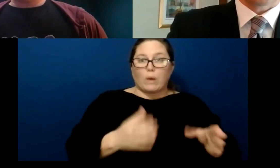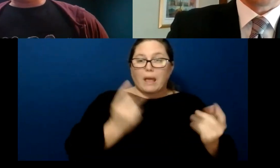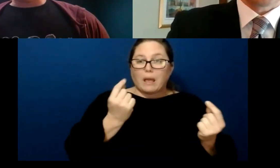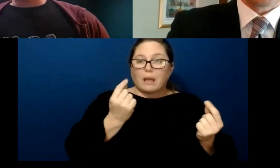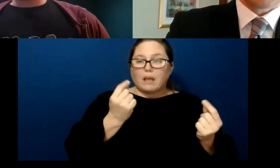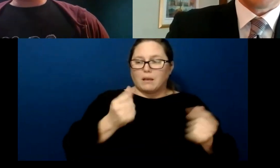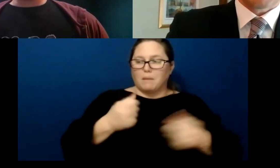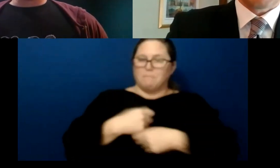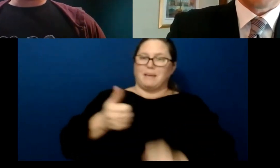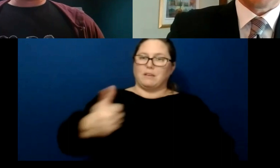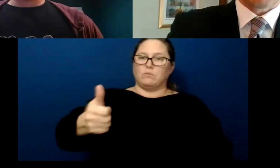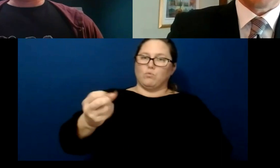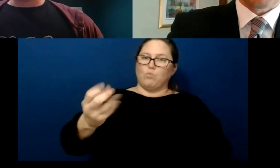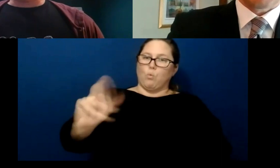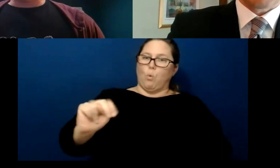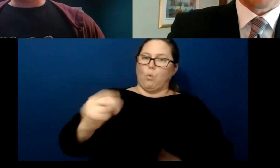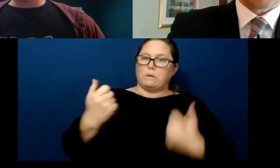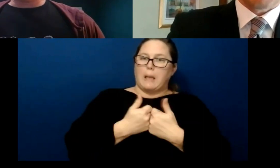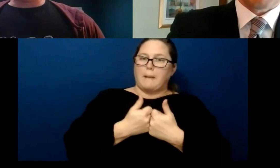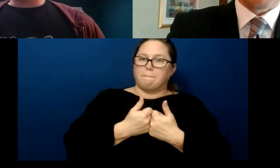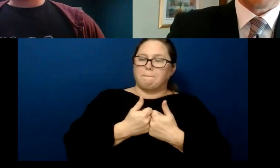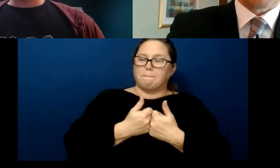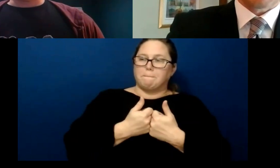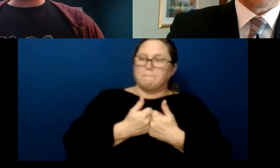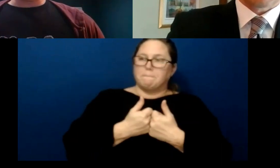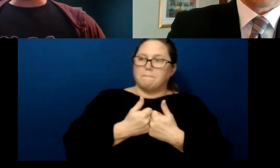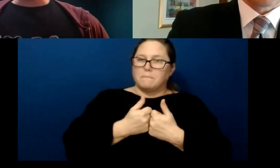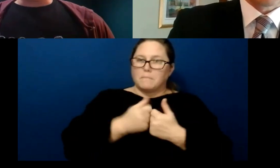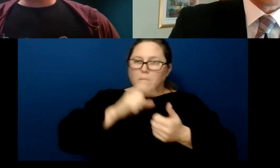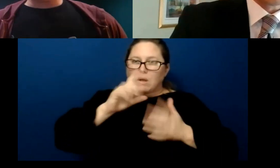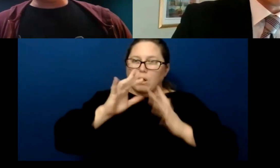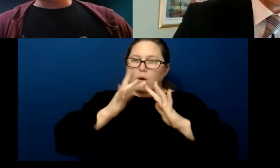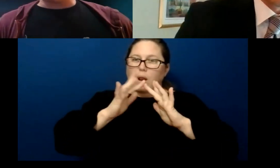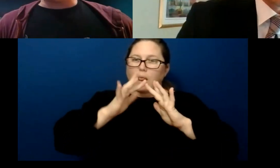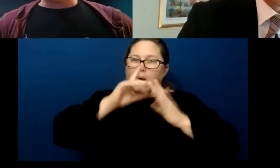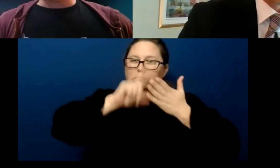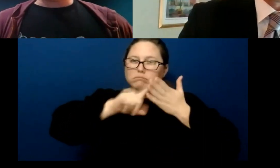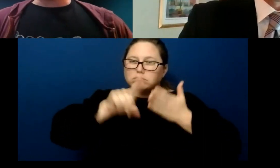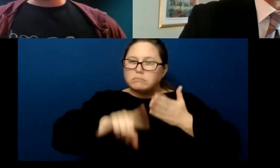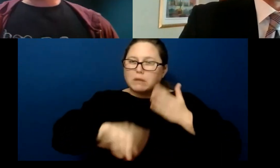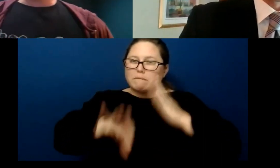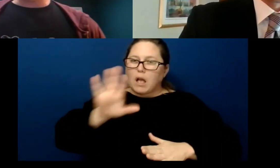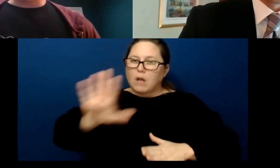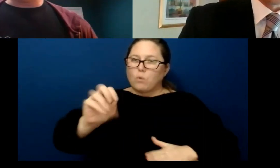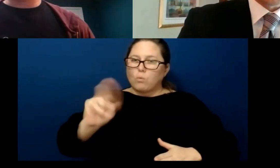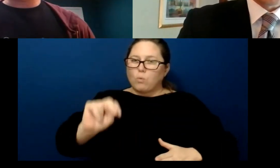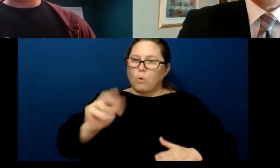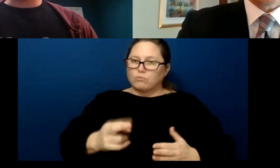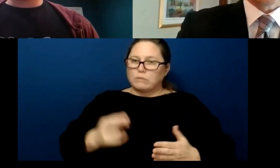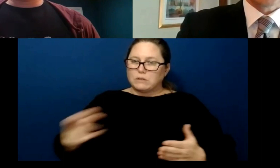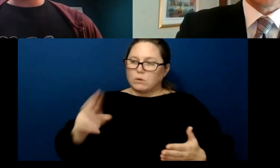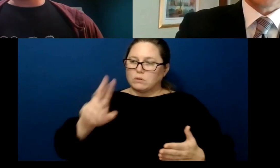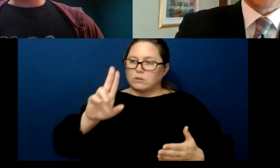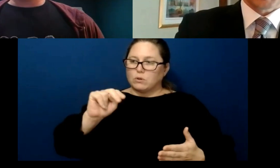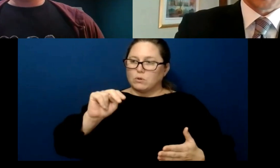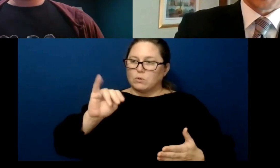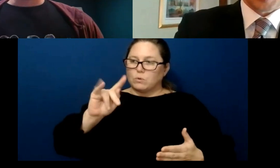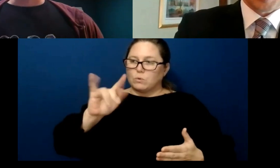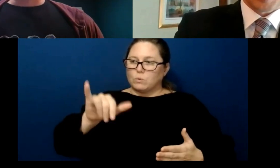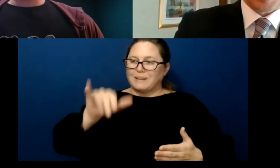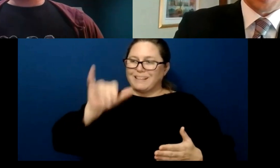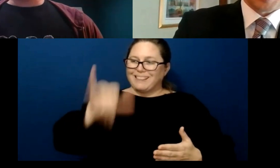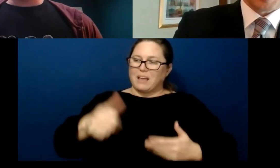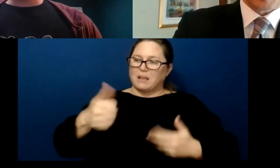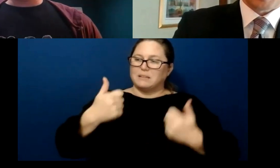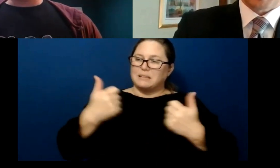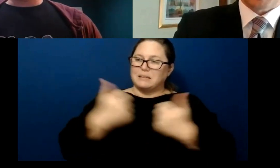games. Finding resources online. I think Unity is a game development engine with